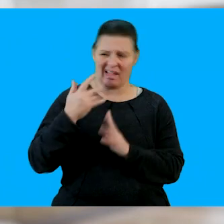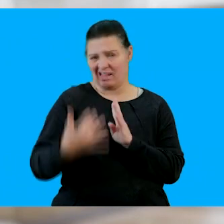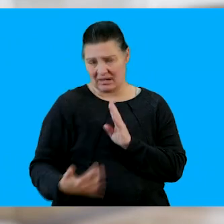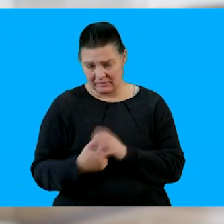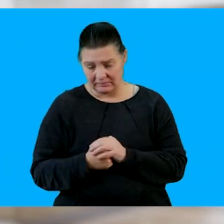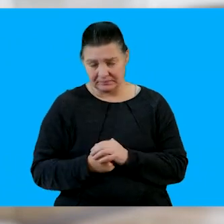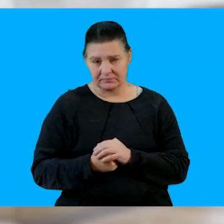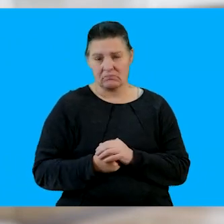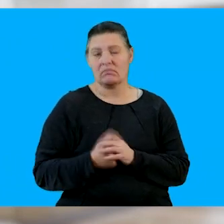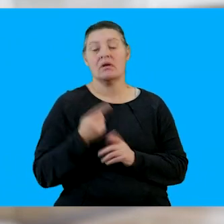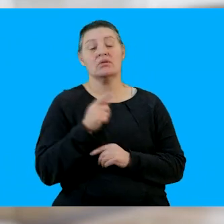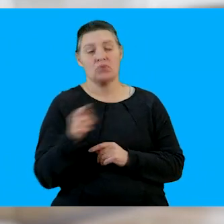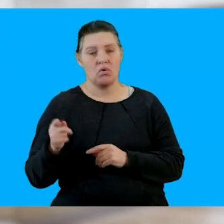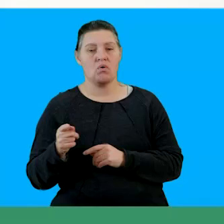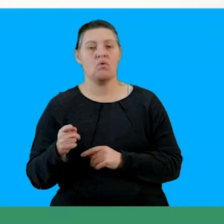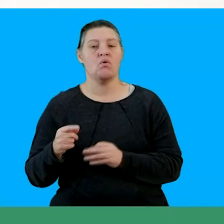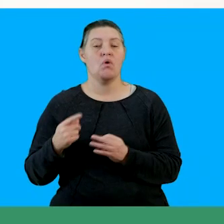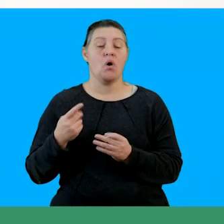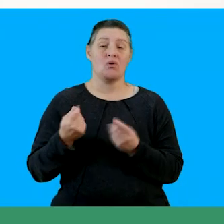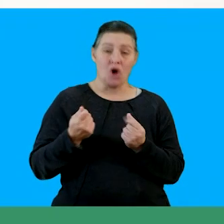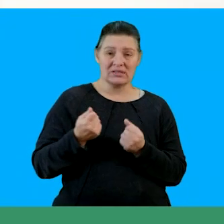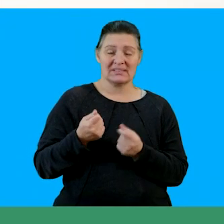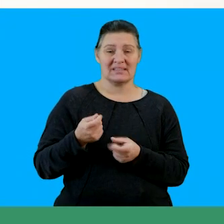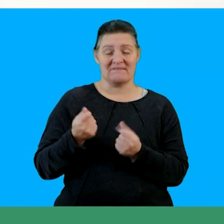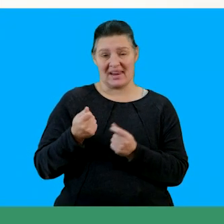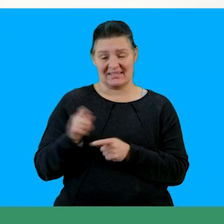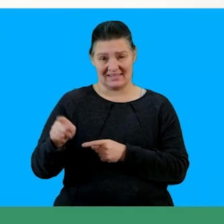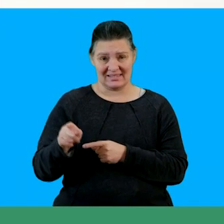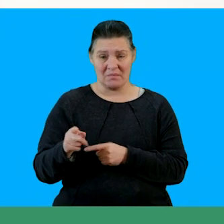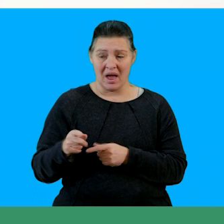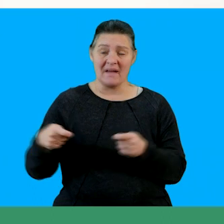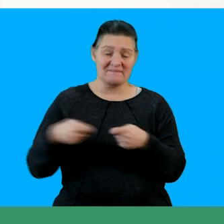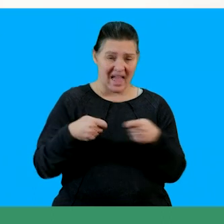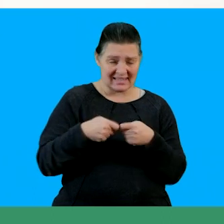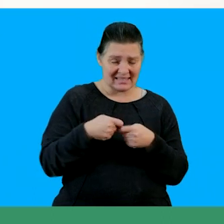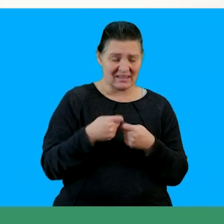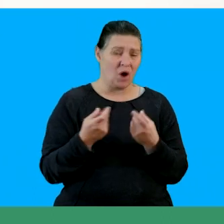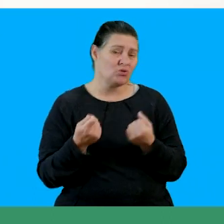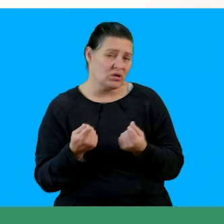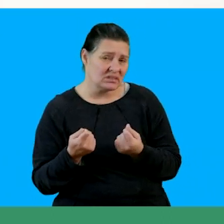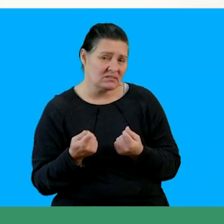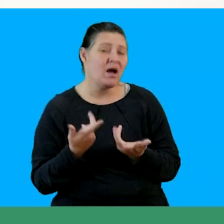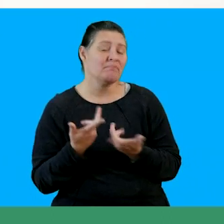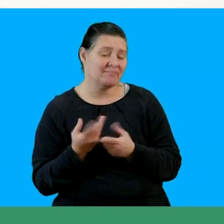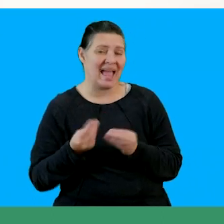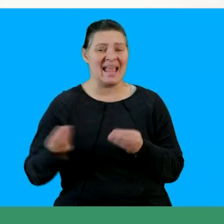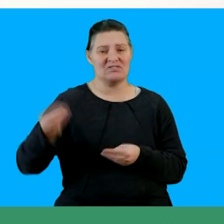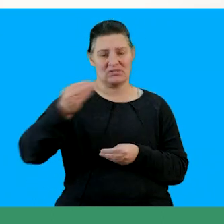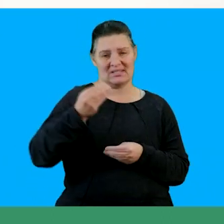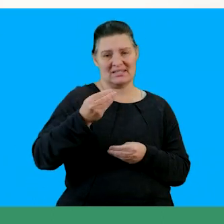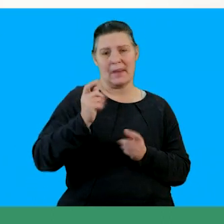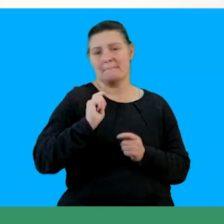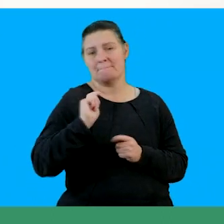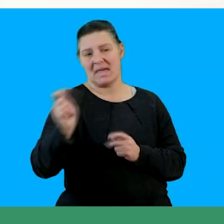institution. Then another factor is cost of finance. The cost of funding is normally measured in interest that